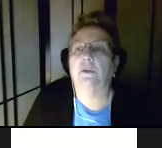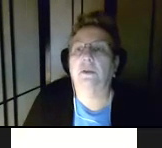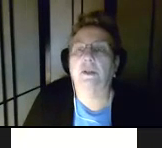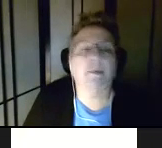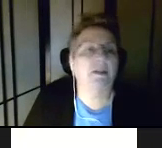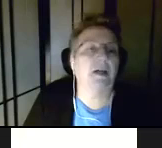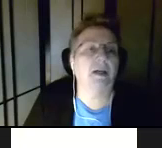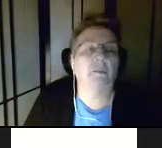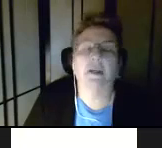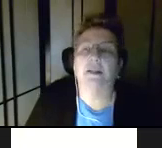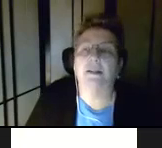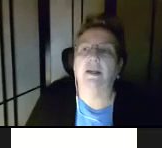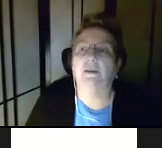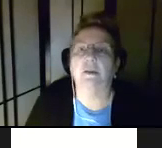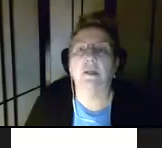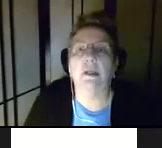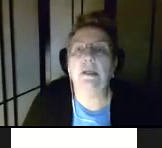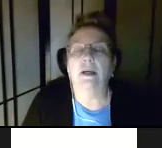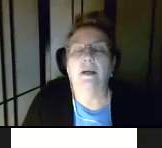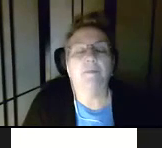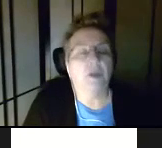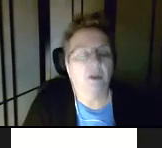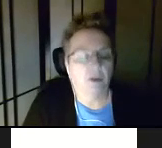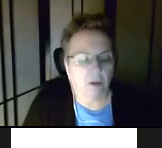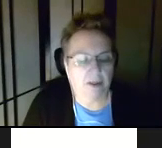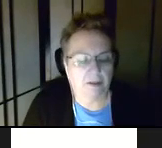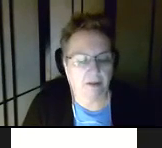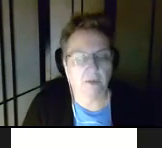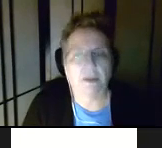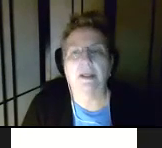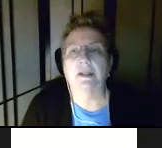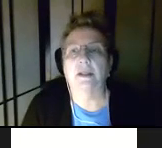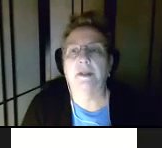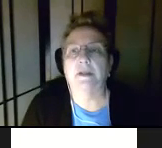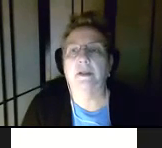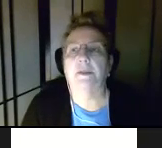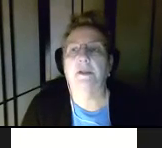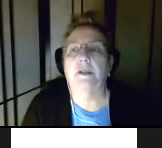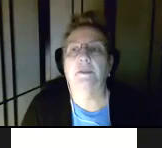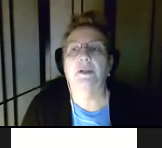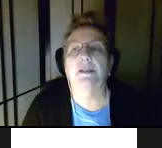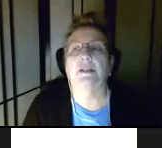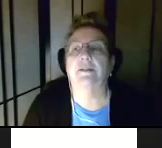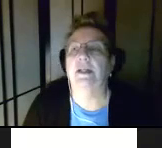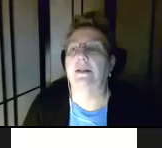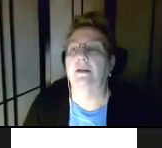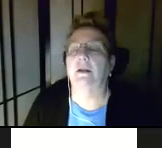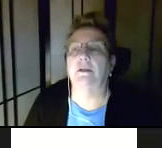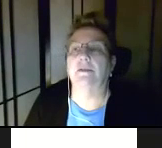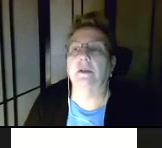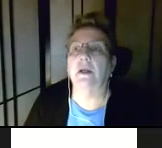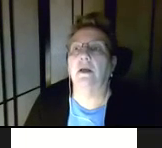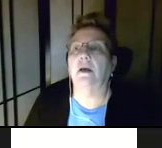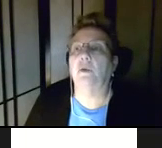professionals for coming tonight and bringing this together. You know, according to the 2019 American Community Survey, there